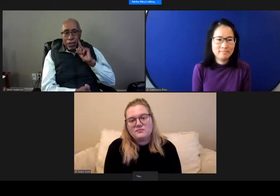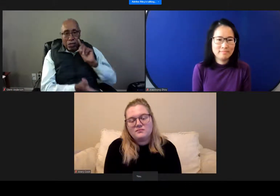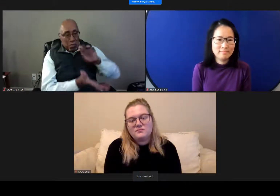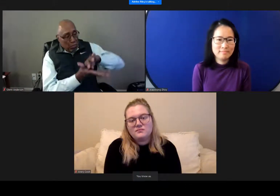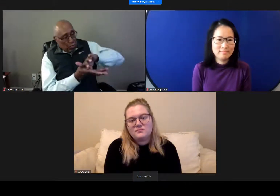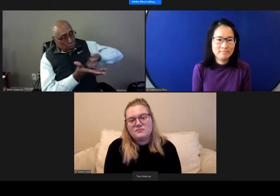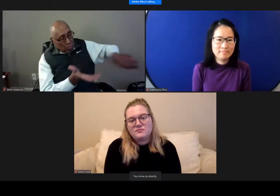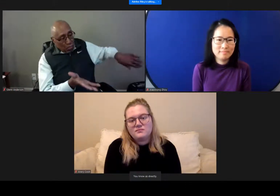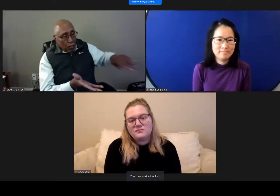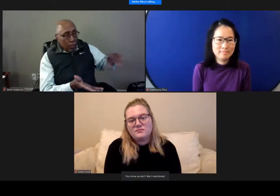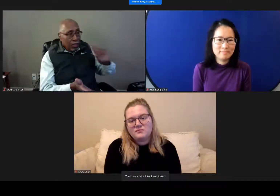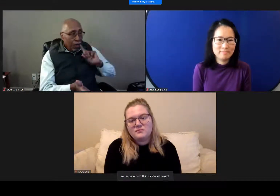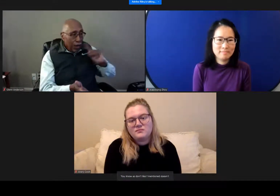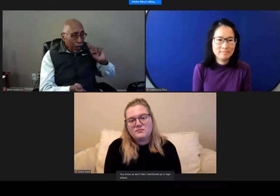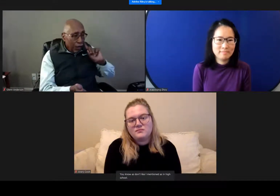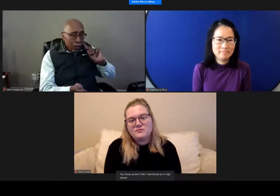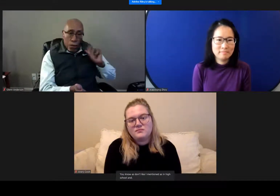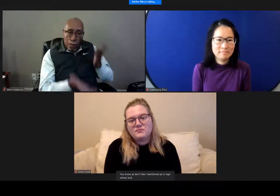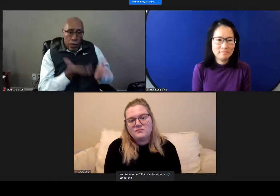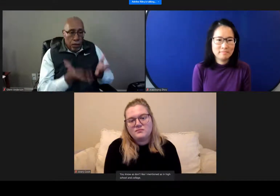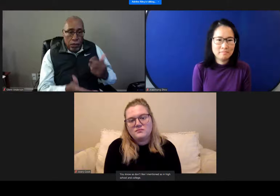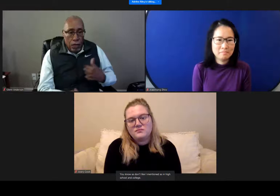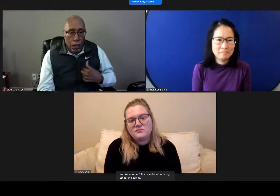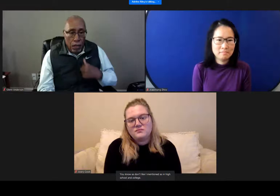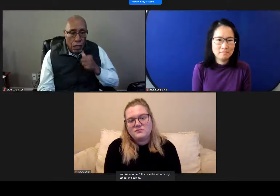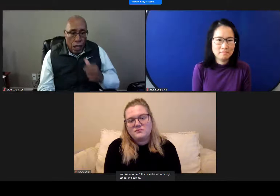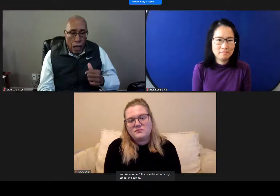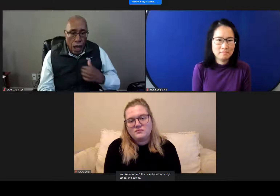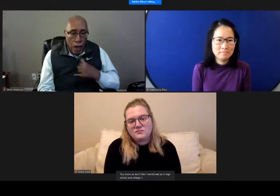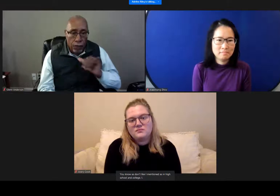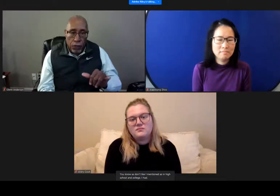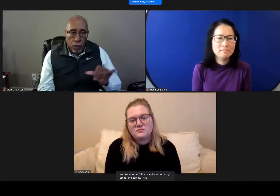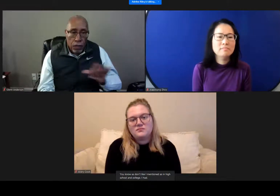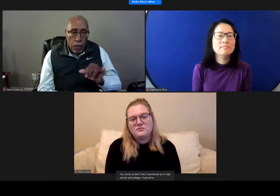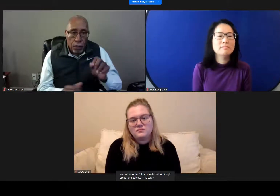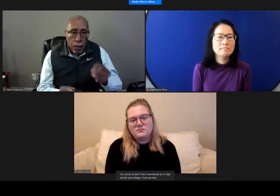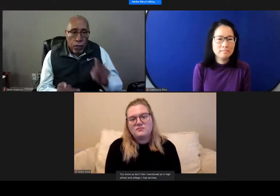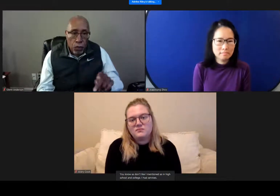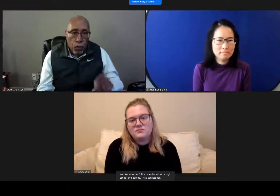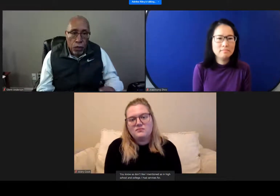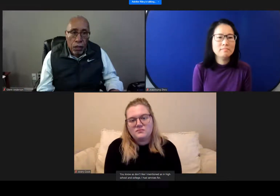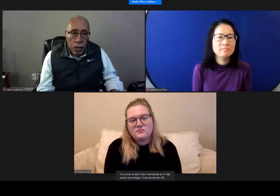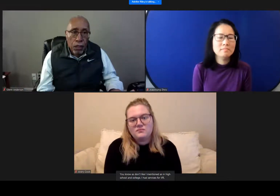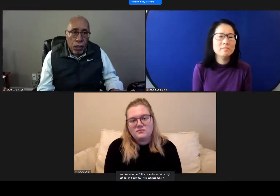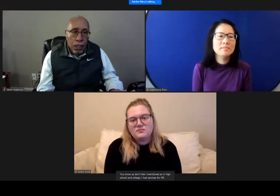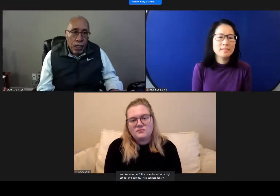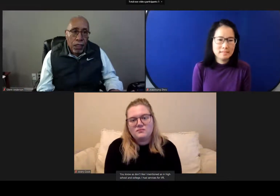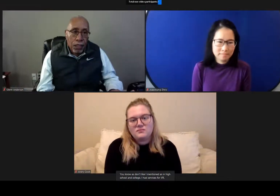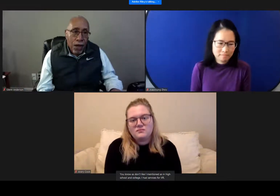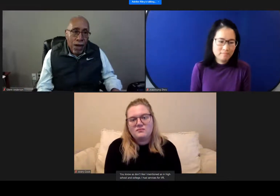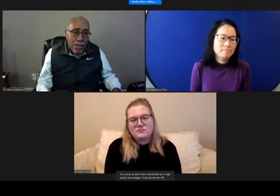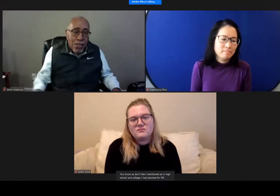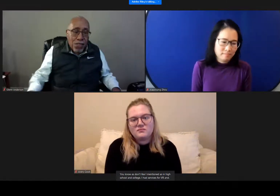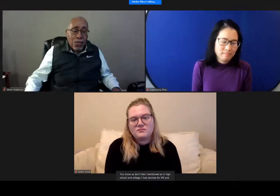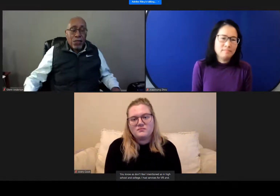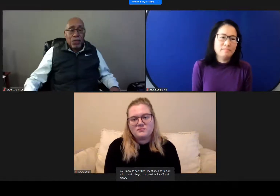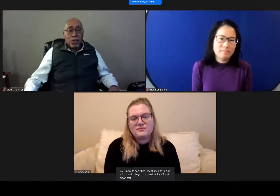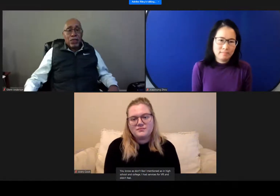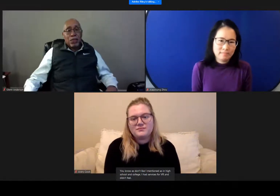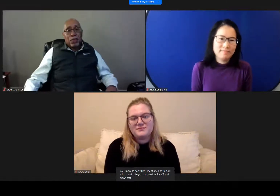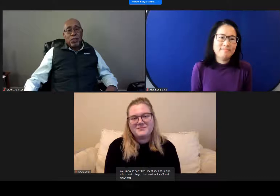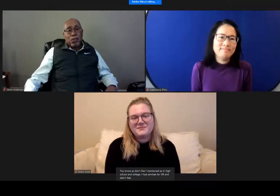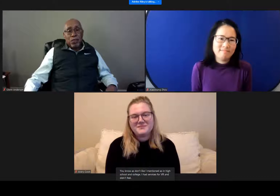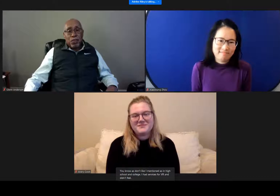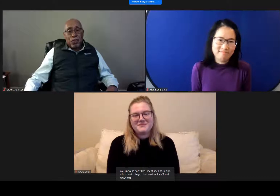And as during, like I mentioned, as in high school, in college, I had services for VR, and didn't